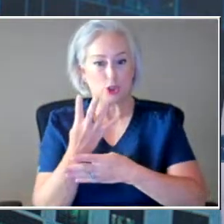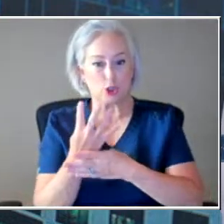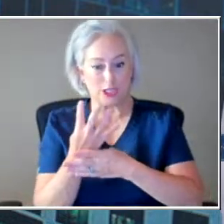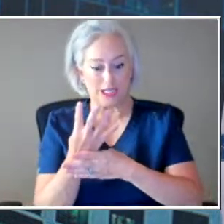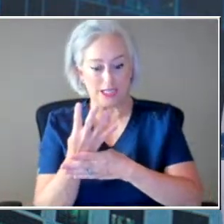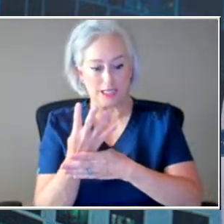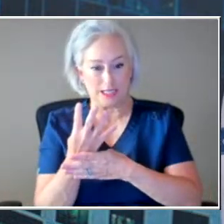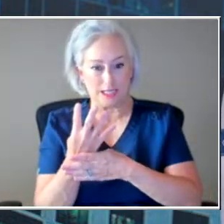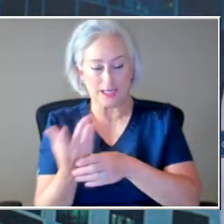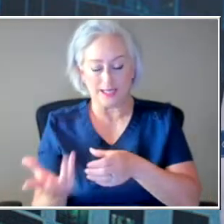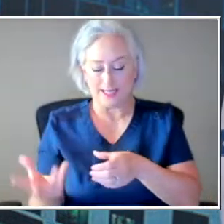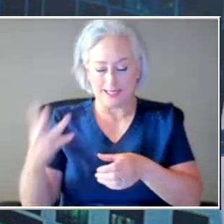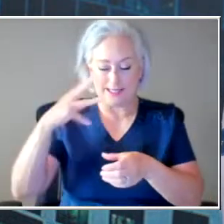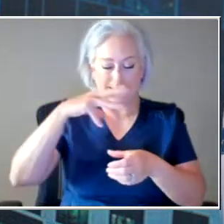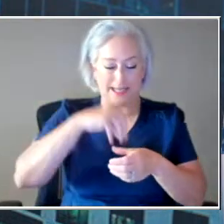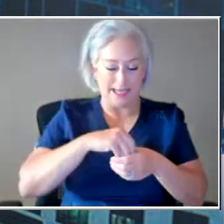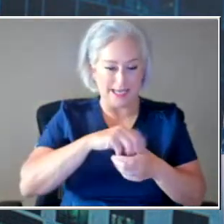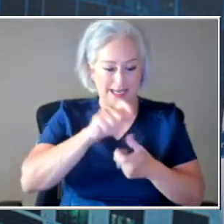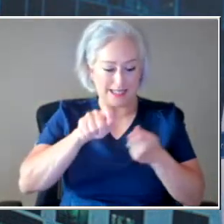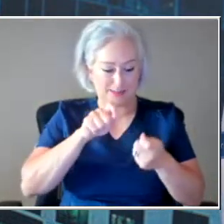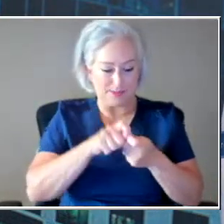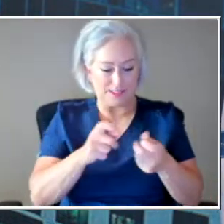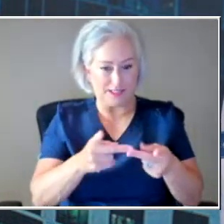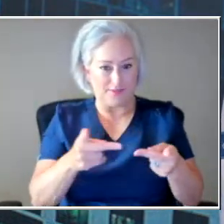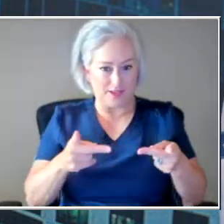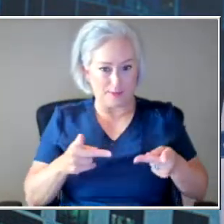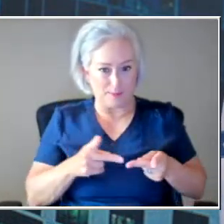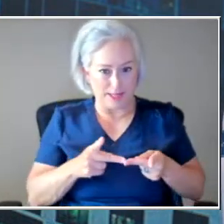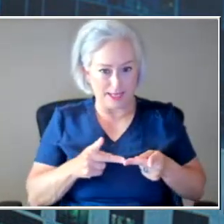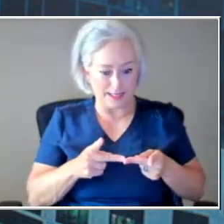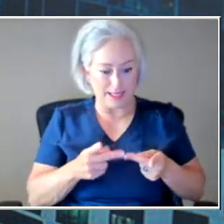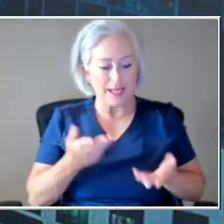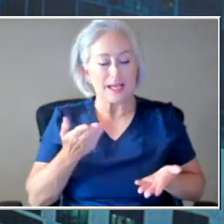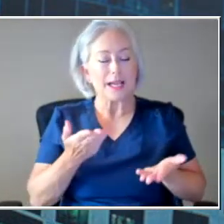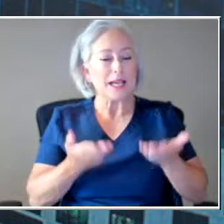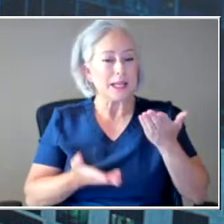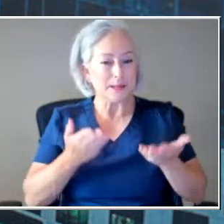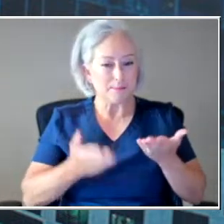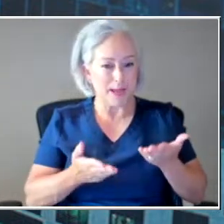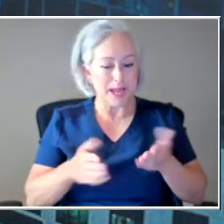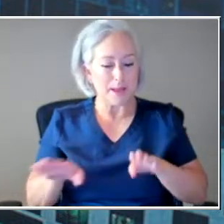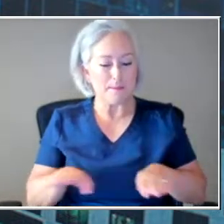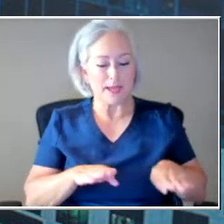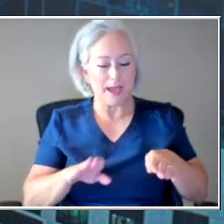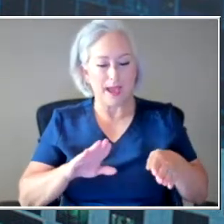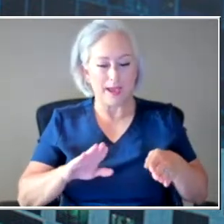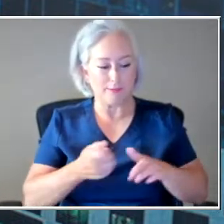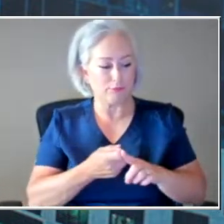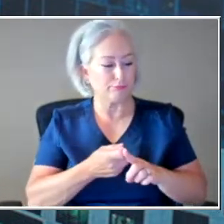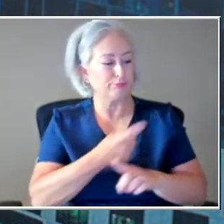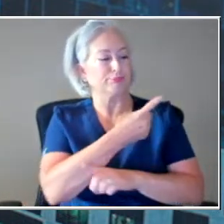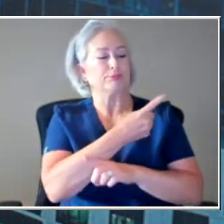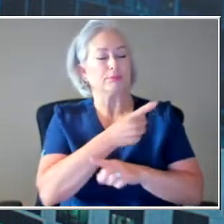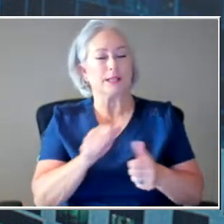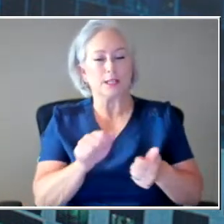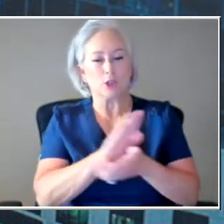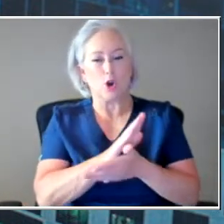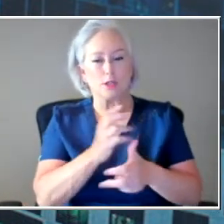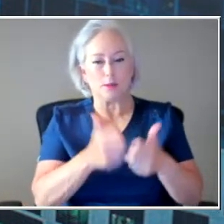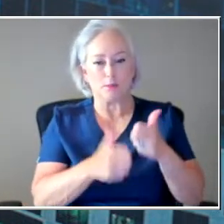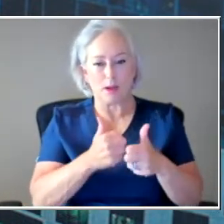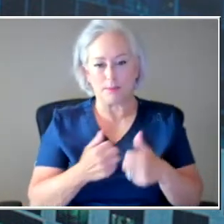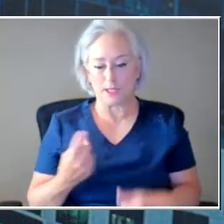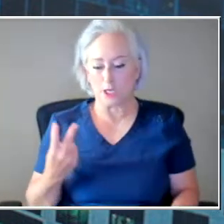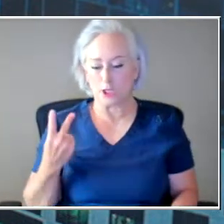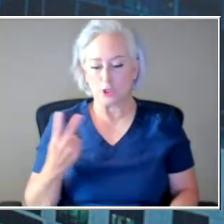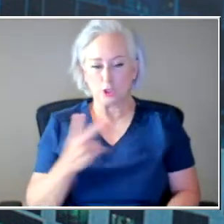the laboratory, and that it could misbehave and cause problems. Some of the cancers, we've had 2 patients so far in our center who developed